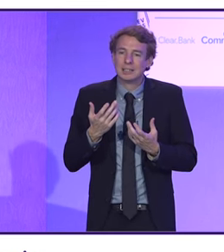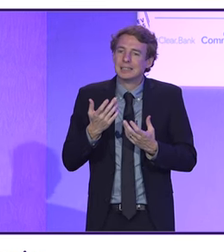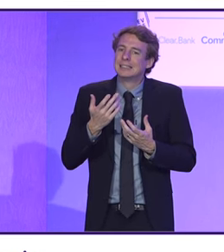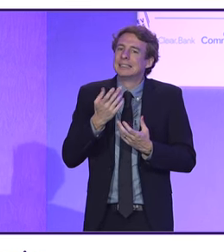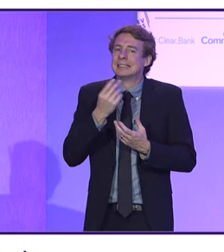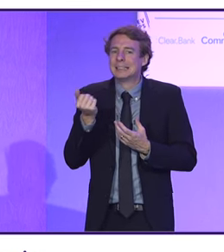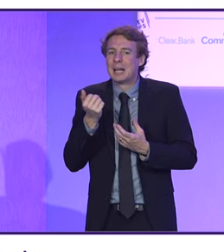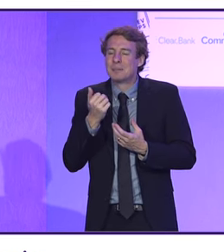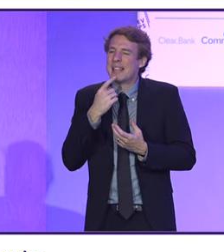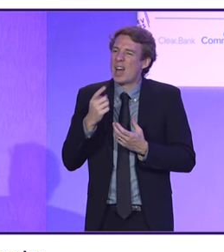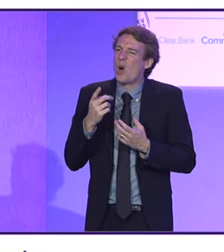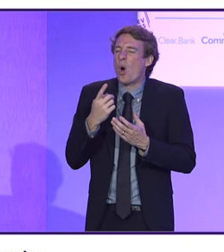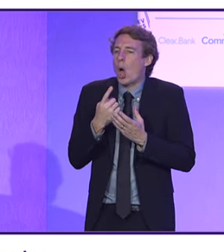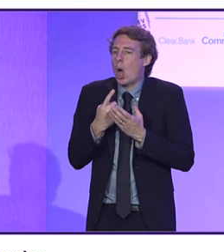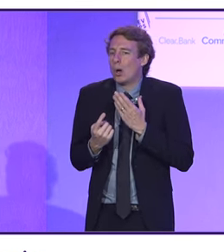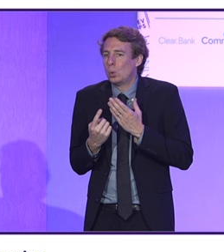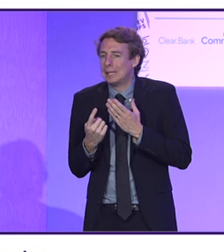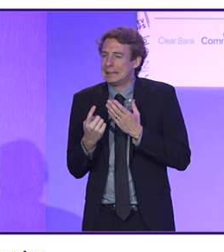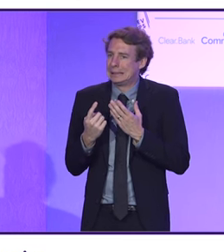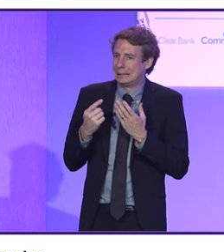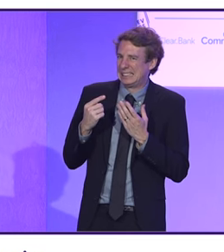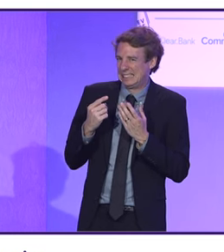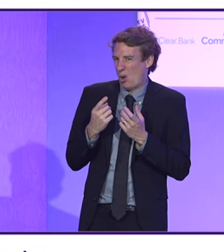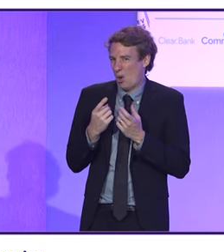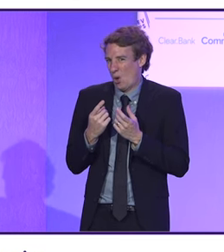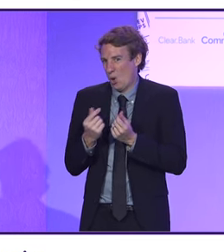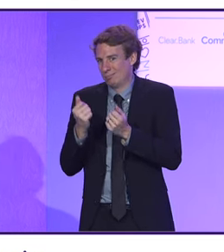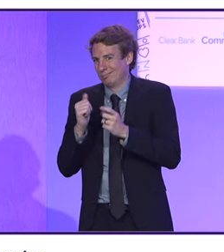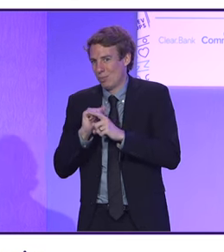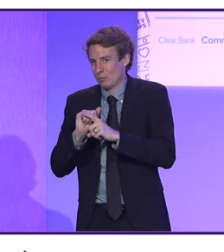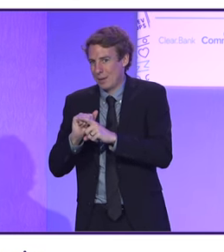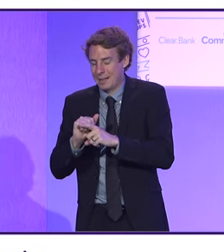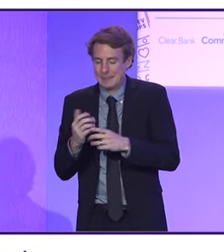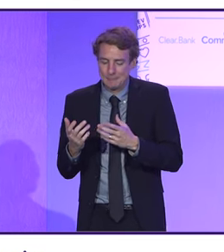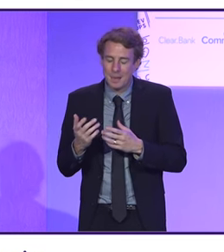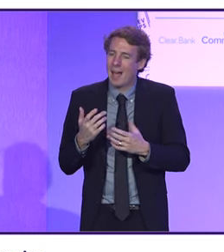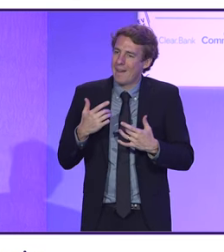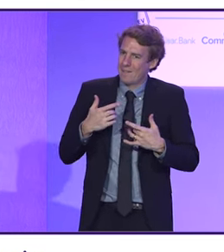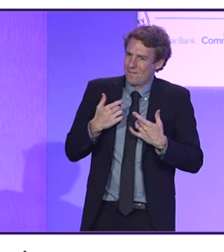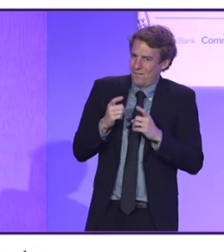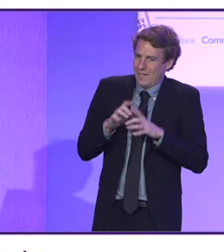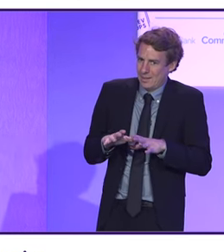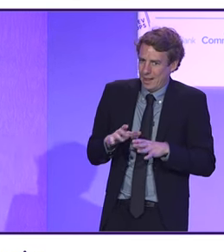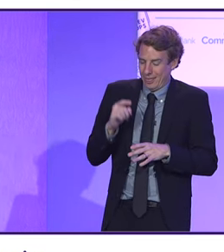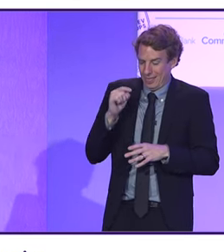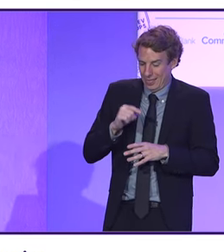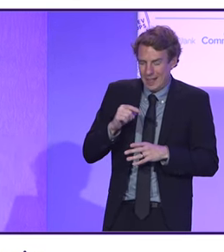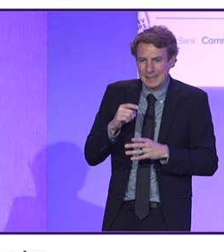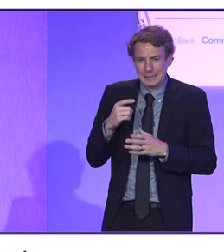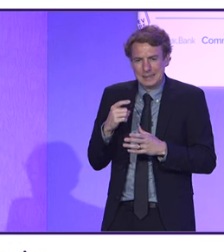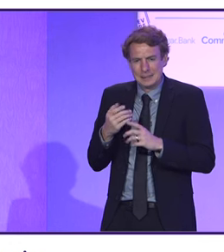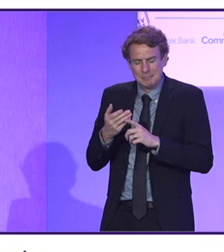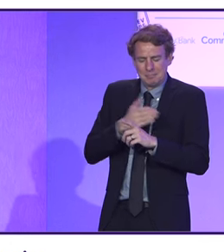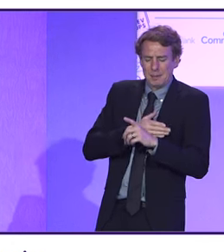just in there, but I kind of heard it in the tone, right? This feels like what led to DevOps. This feels like that separation